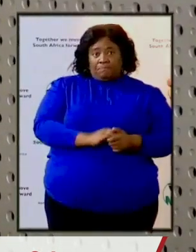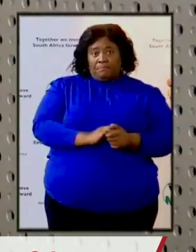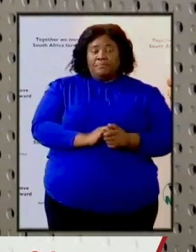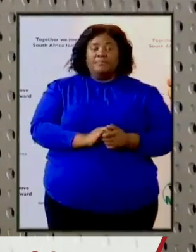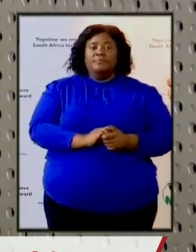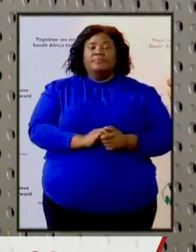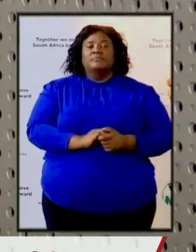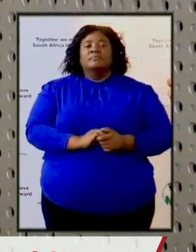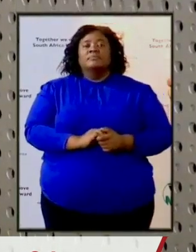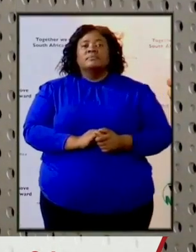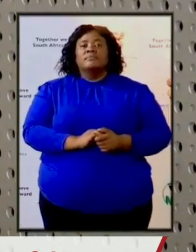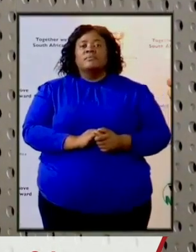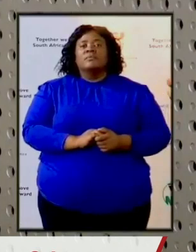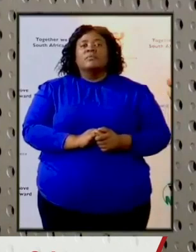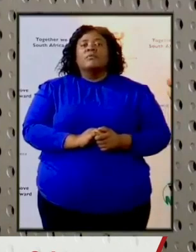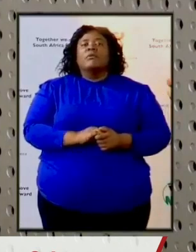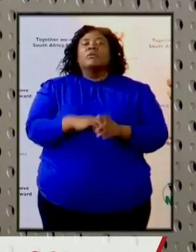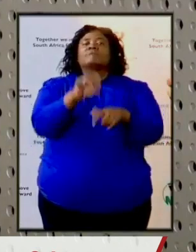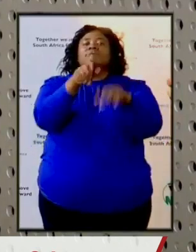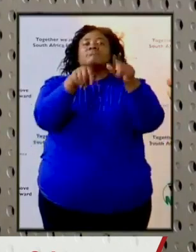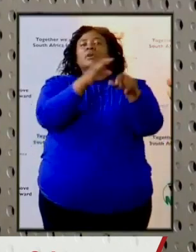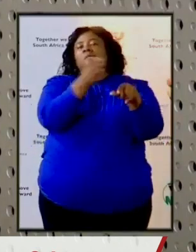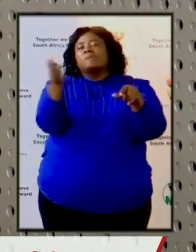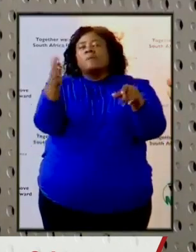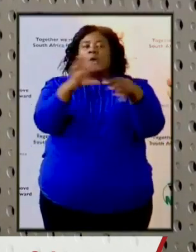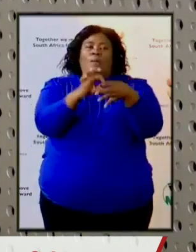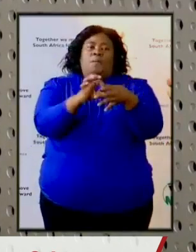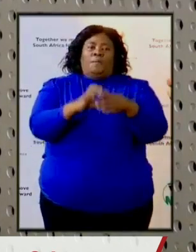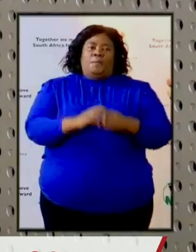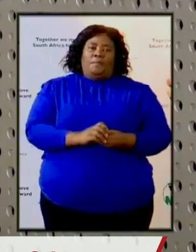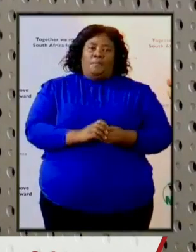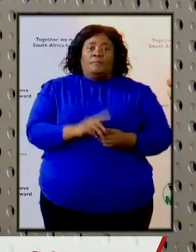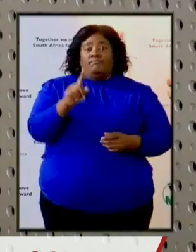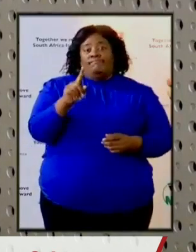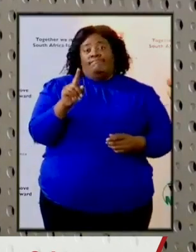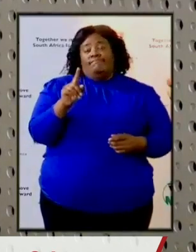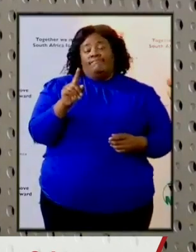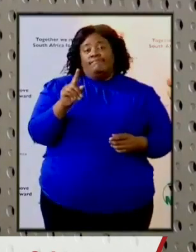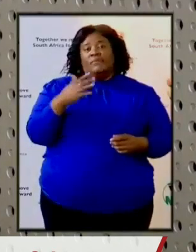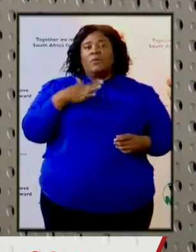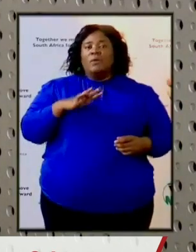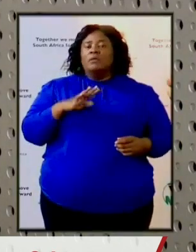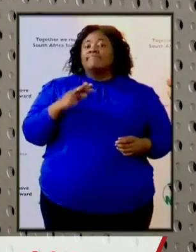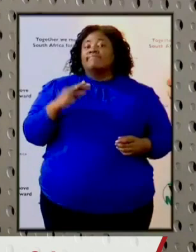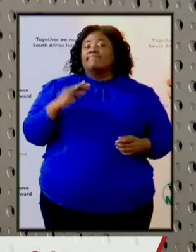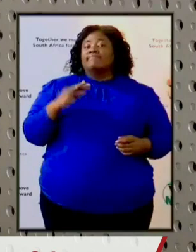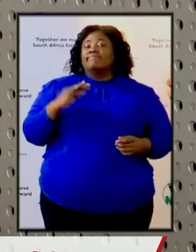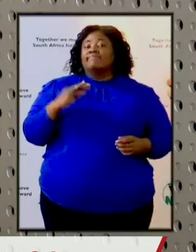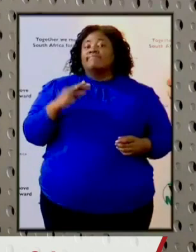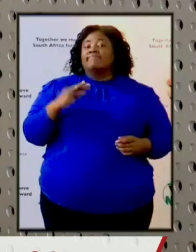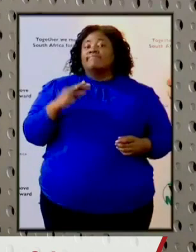and compatriots at home, just to remind ourselves that last